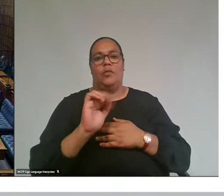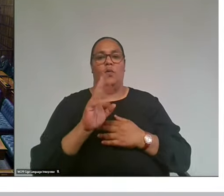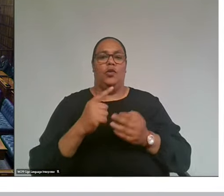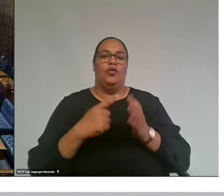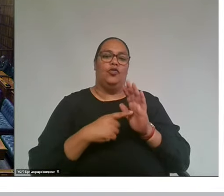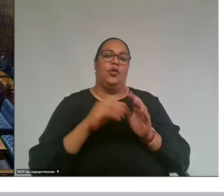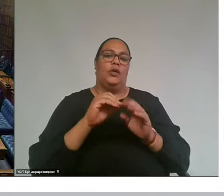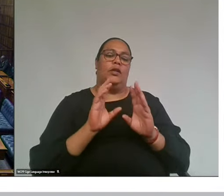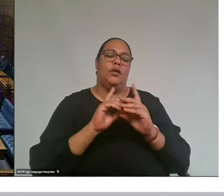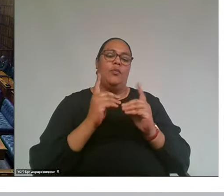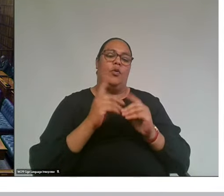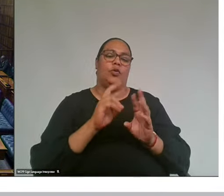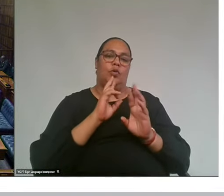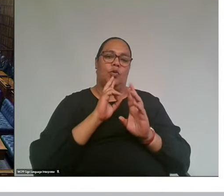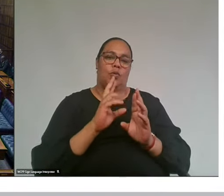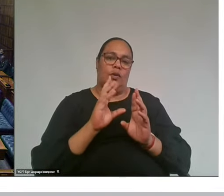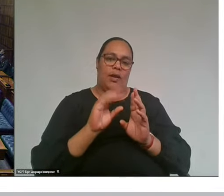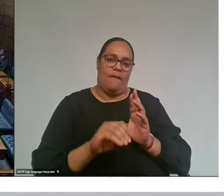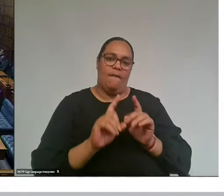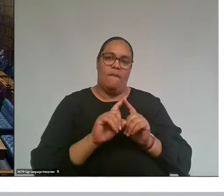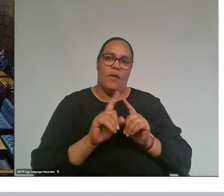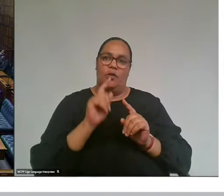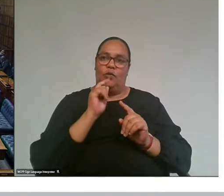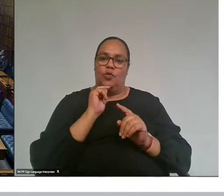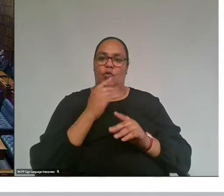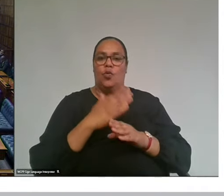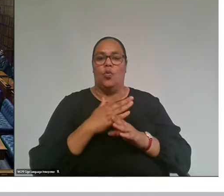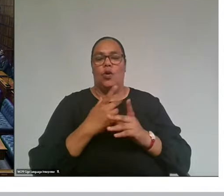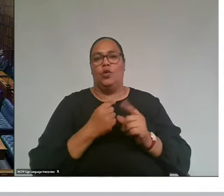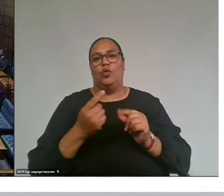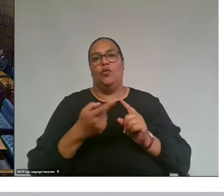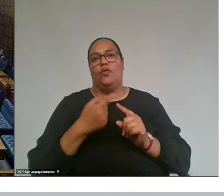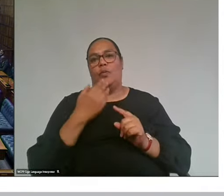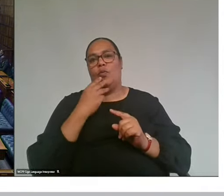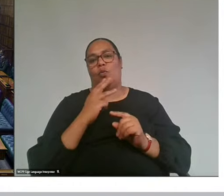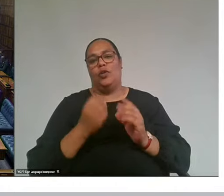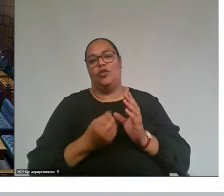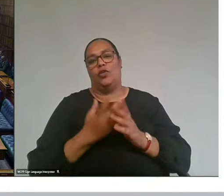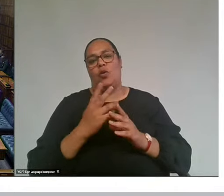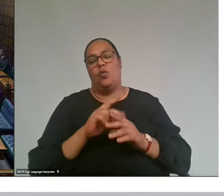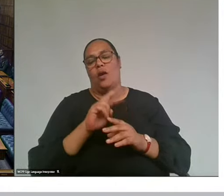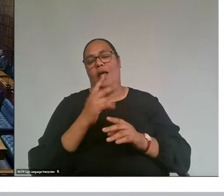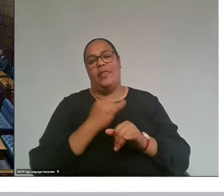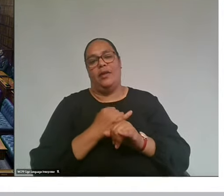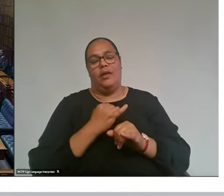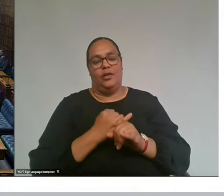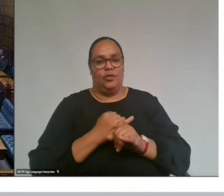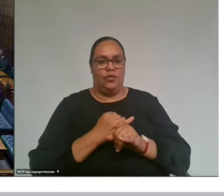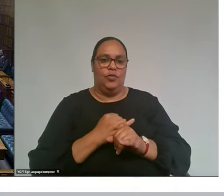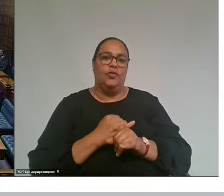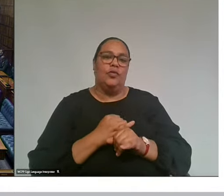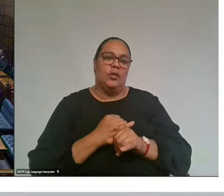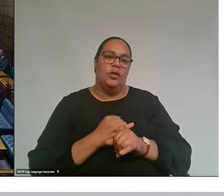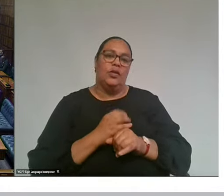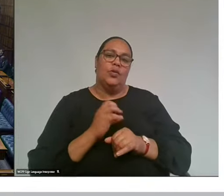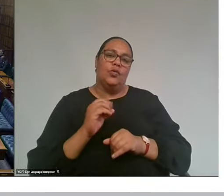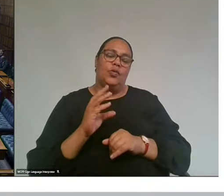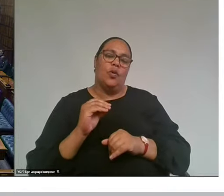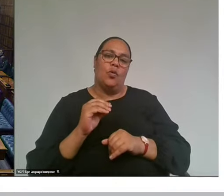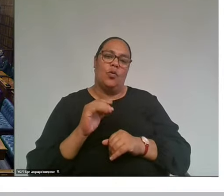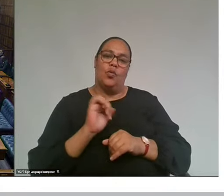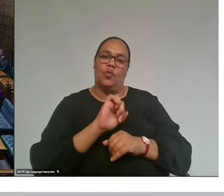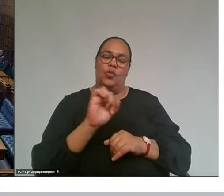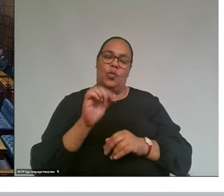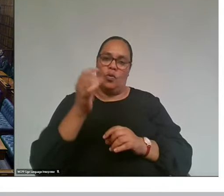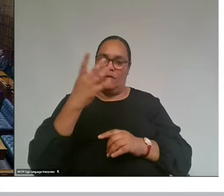Department's report but then it it's actually work done by westrow or one of the other institu um they